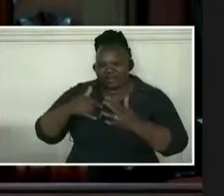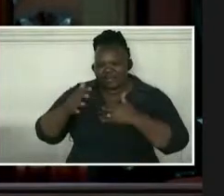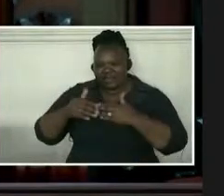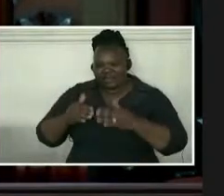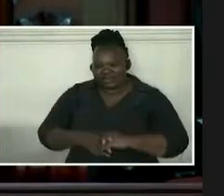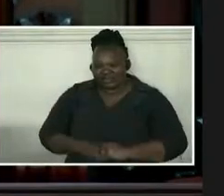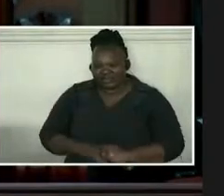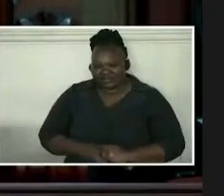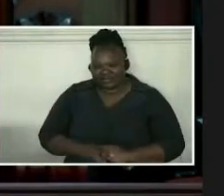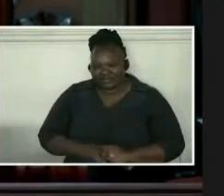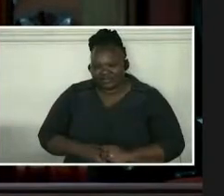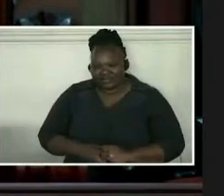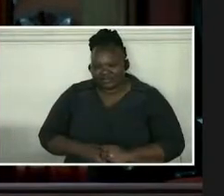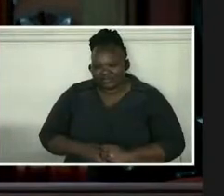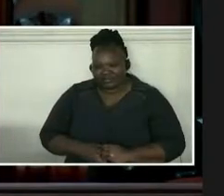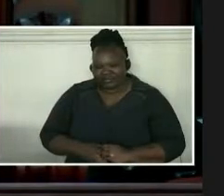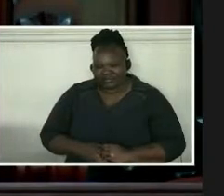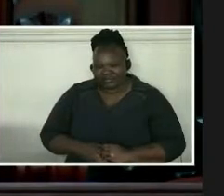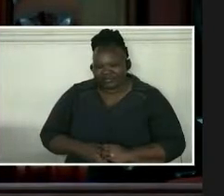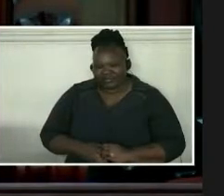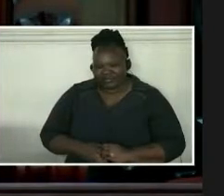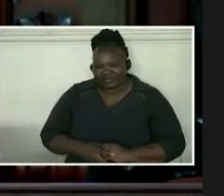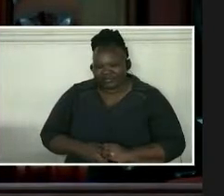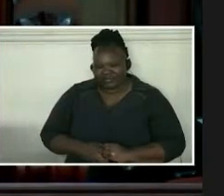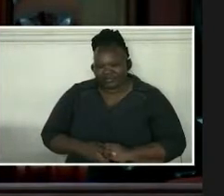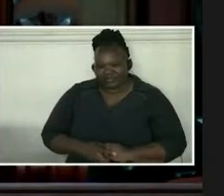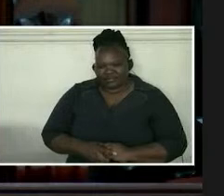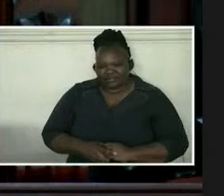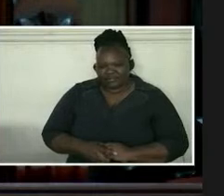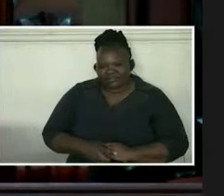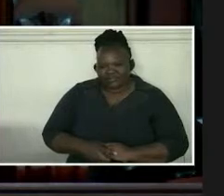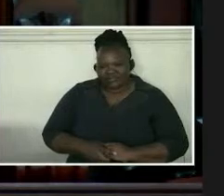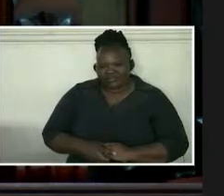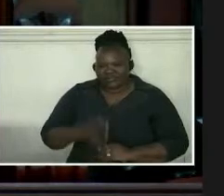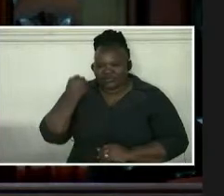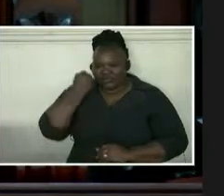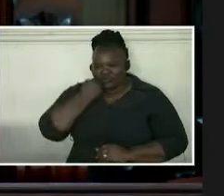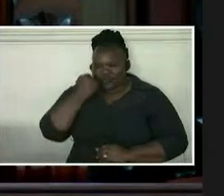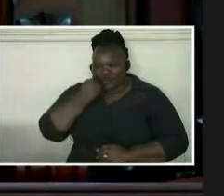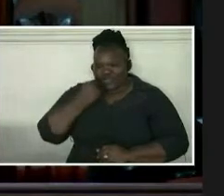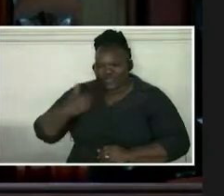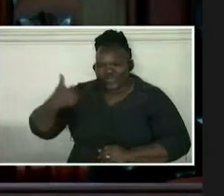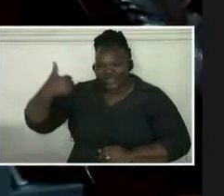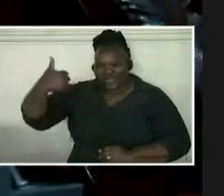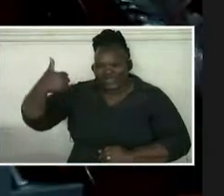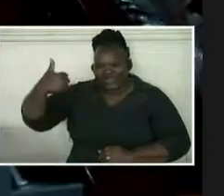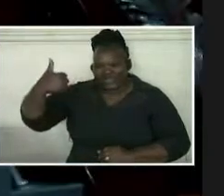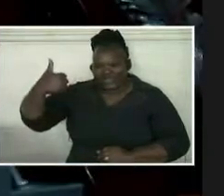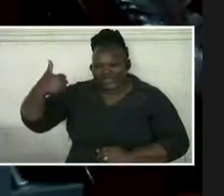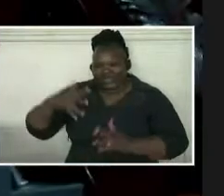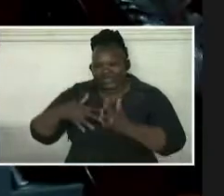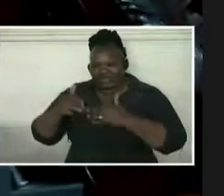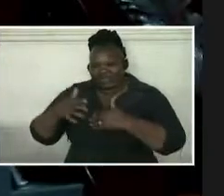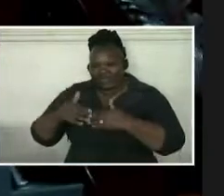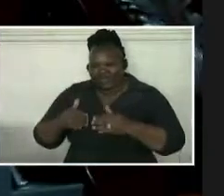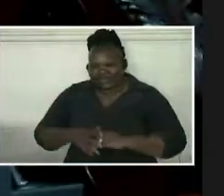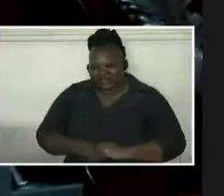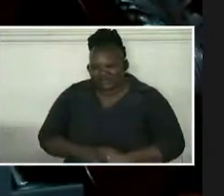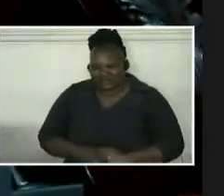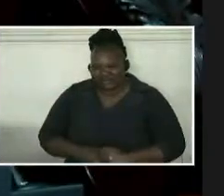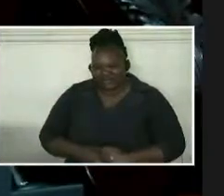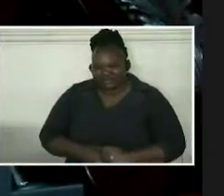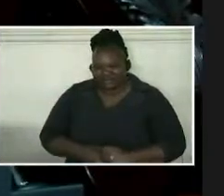six minutes oh six six six six i'm sorry six thank you six